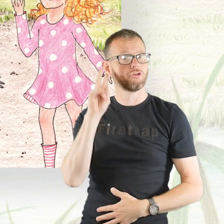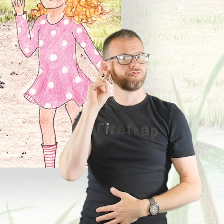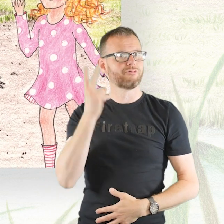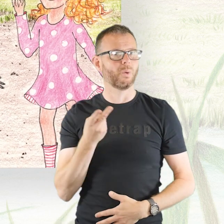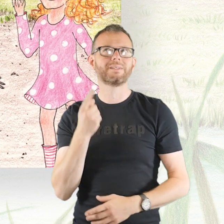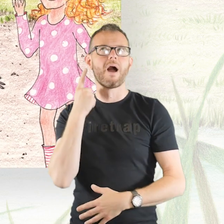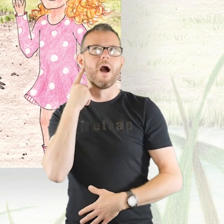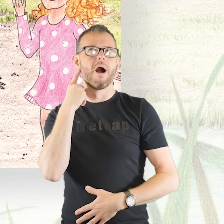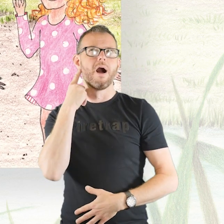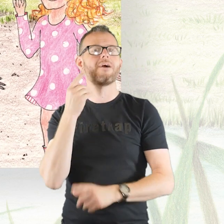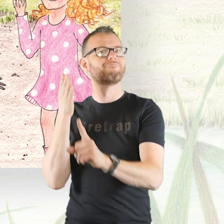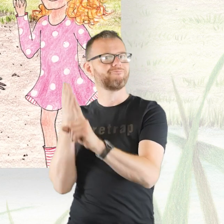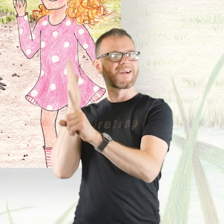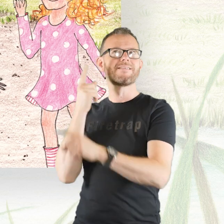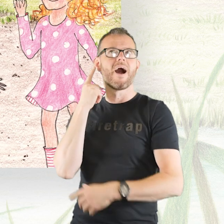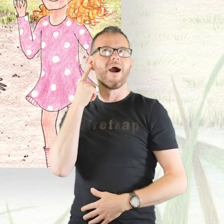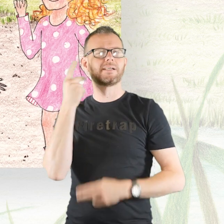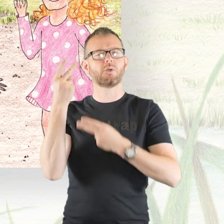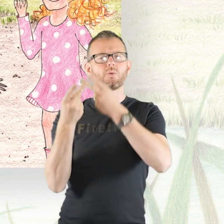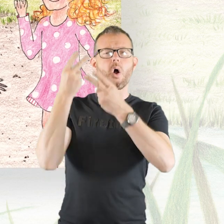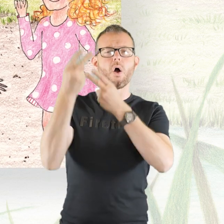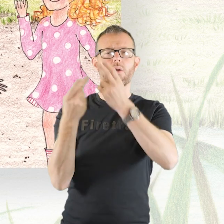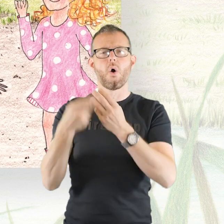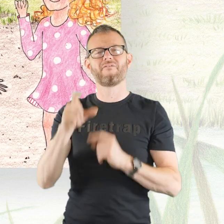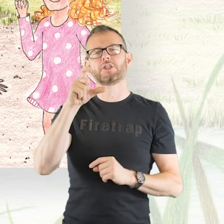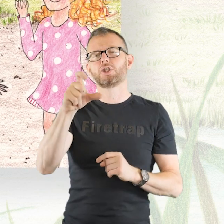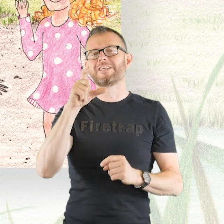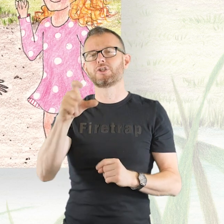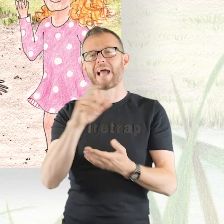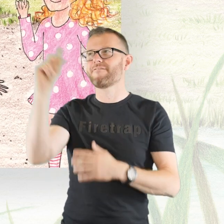Rosie recognised the song of a chiff-chaff.